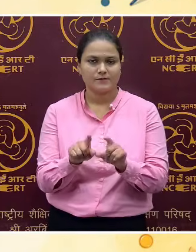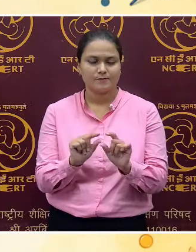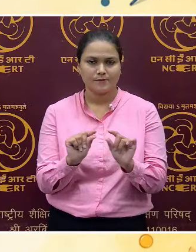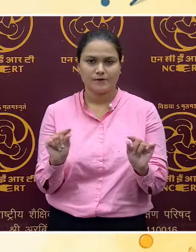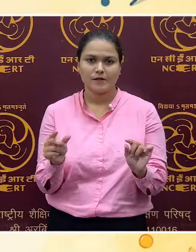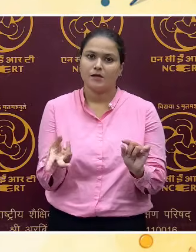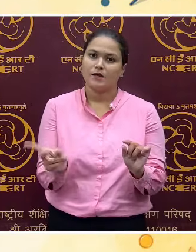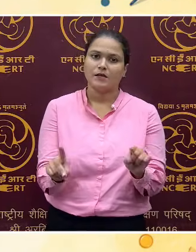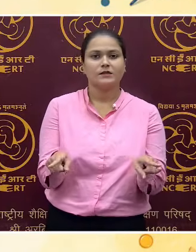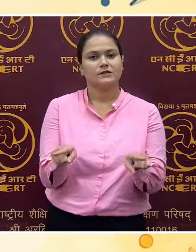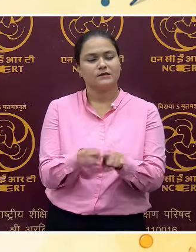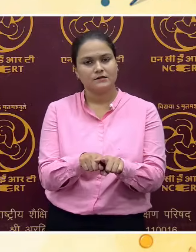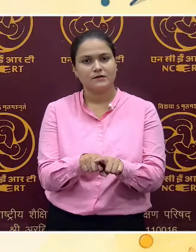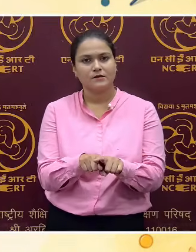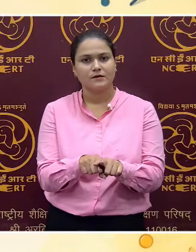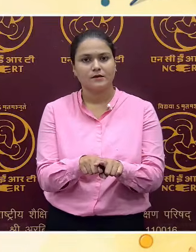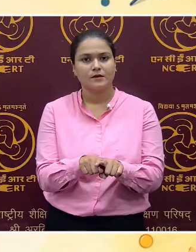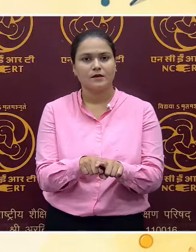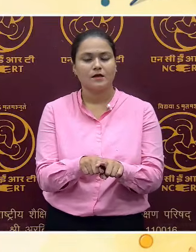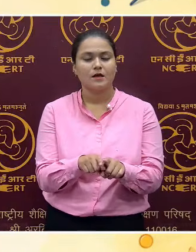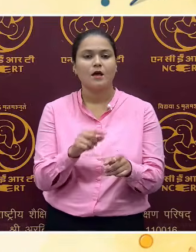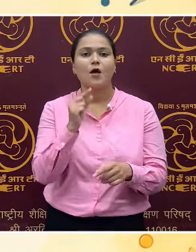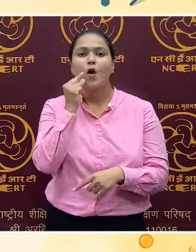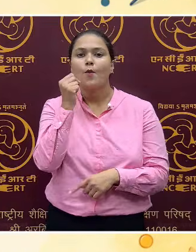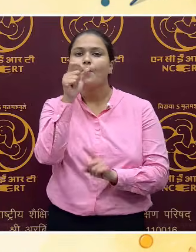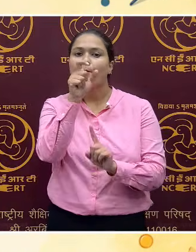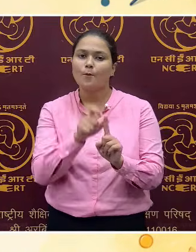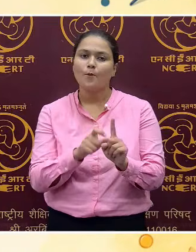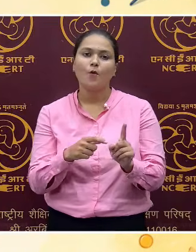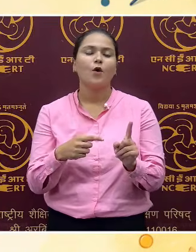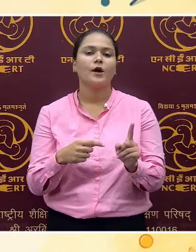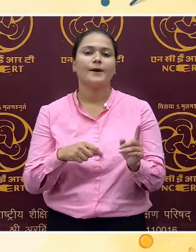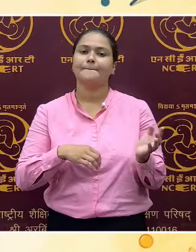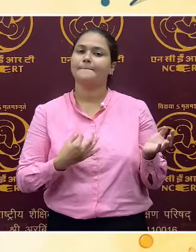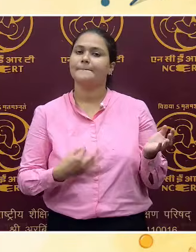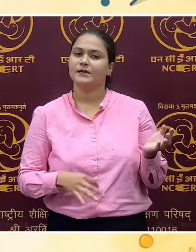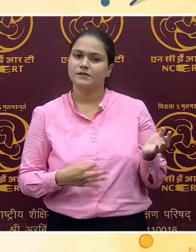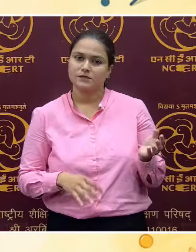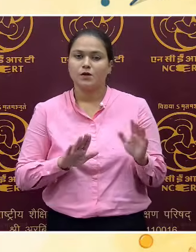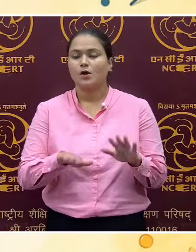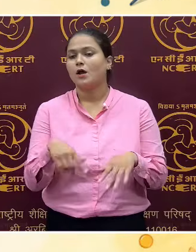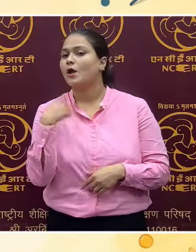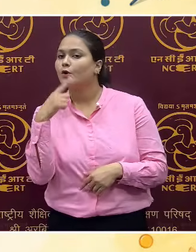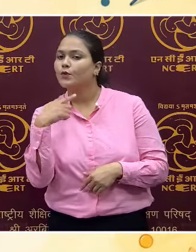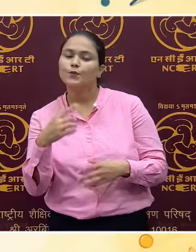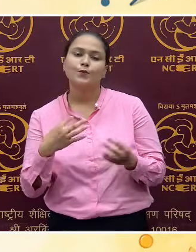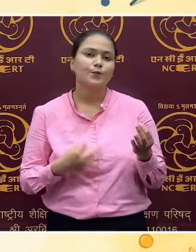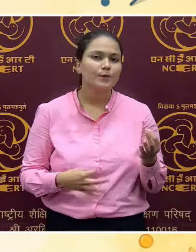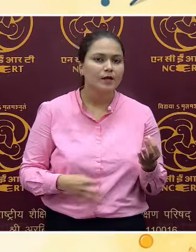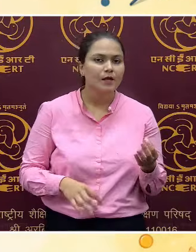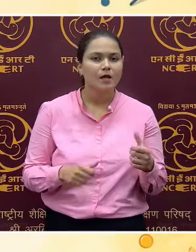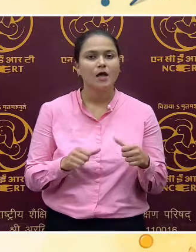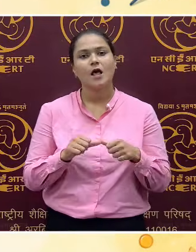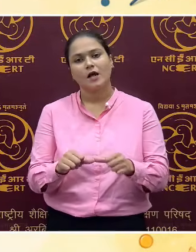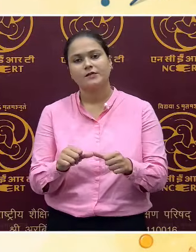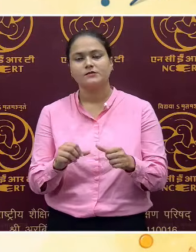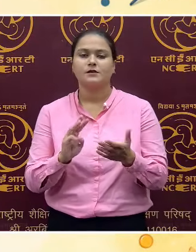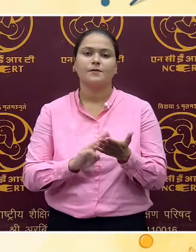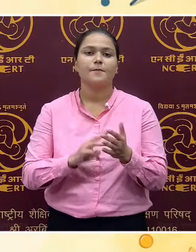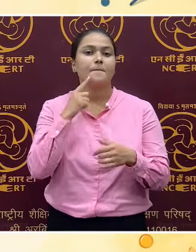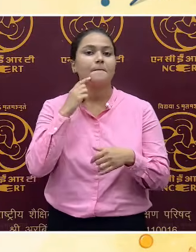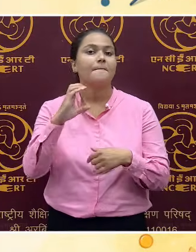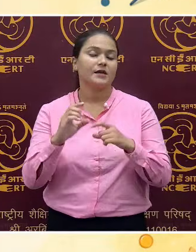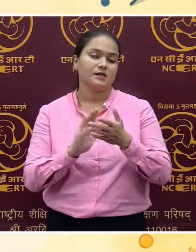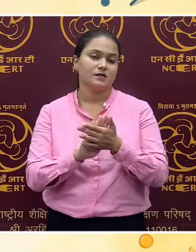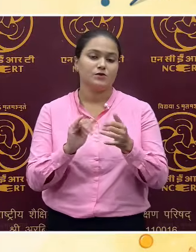again the same sentence, Michael plays the guitar, who plays the guitar or what plays the guitar? The answer will be Michael, that is the subject